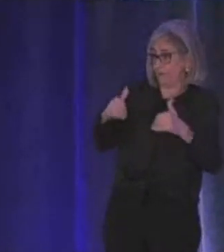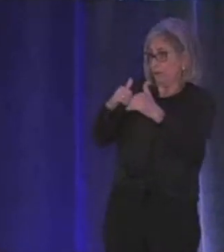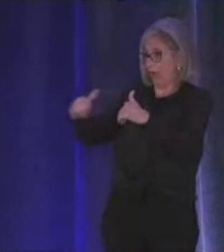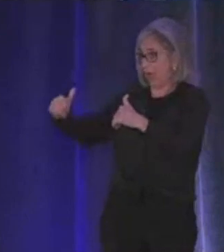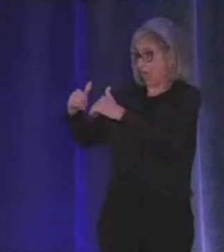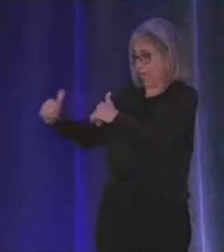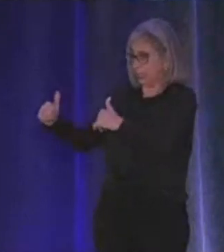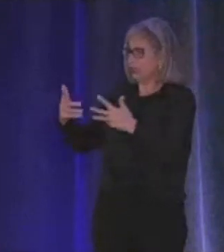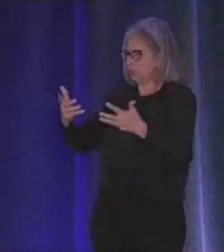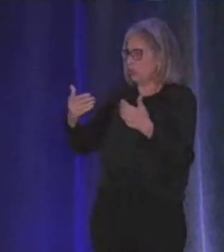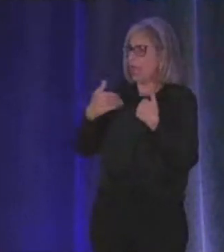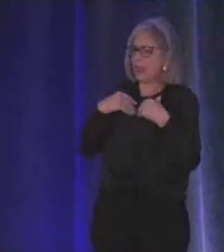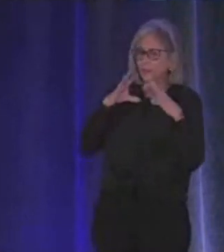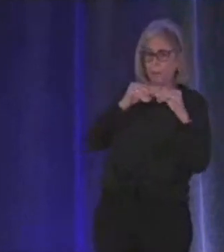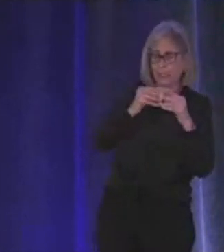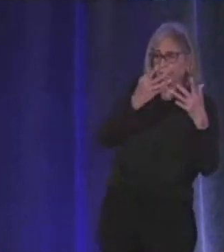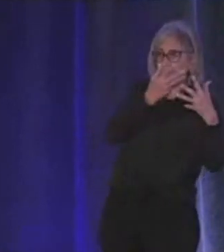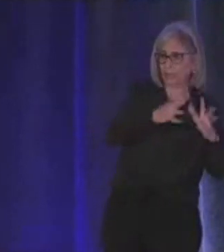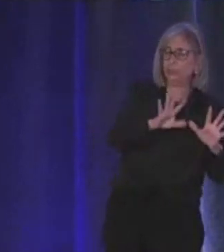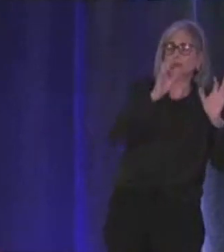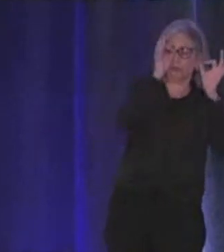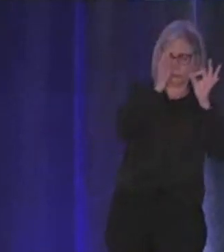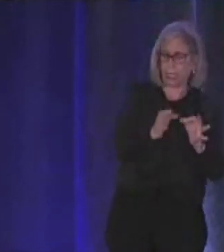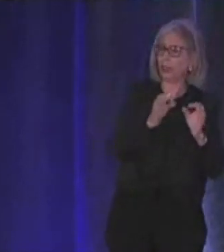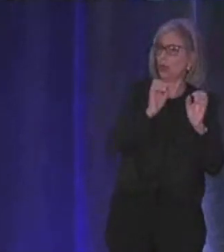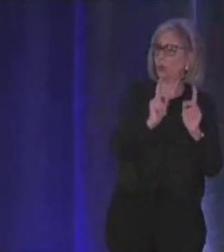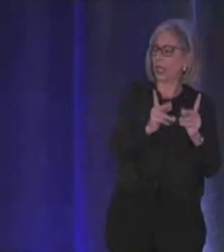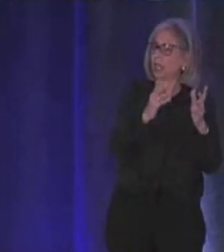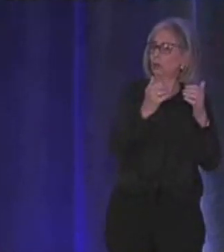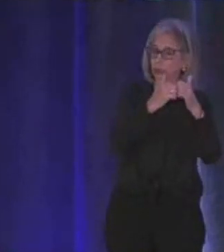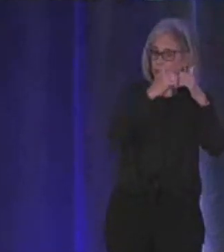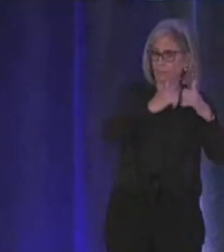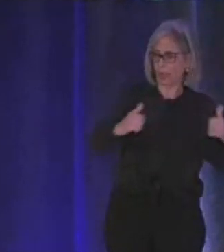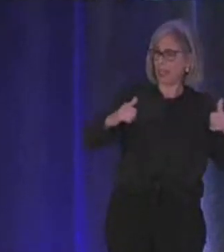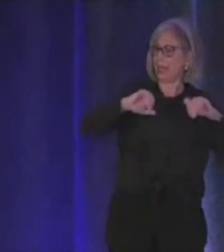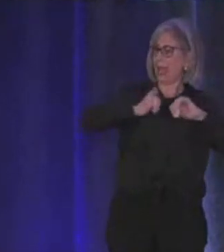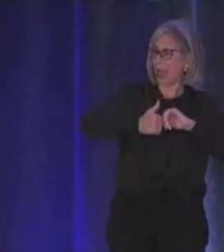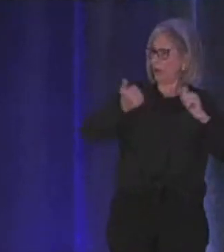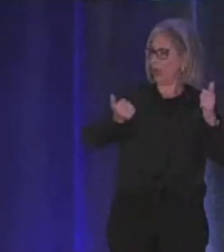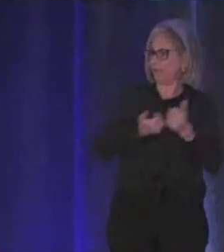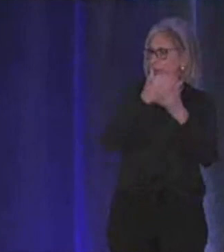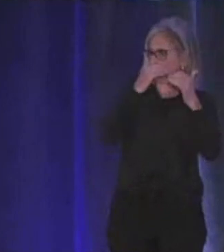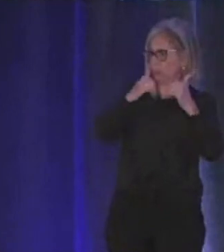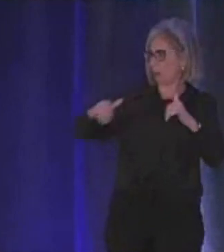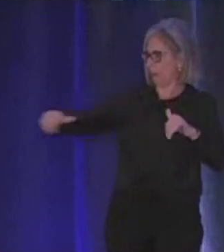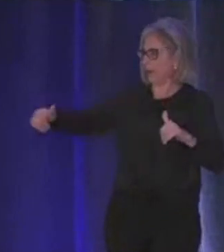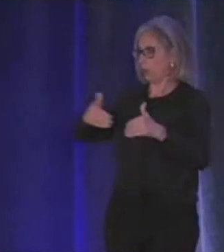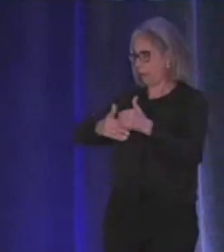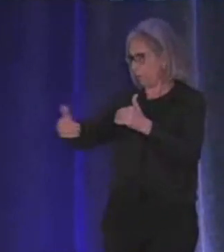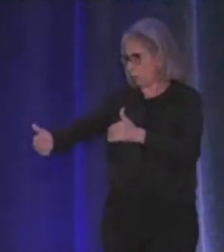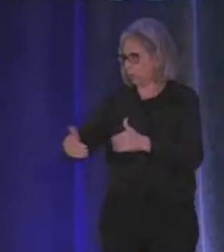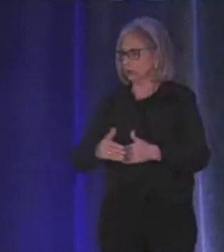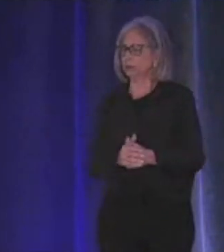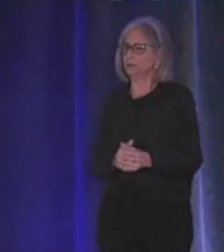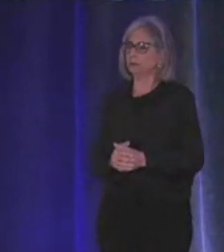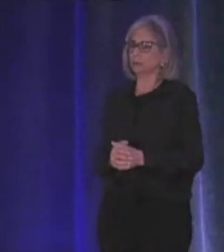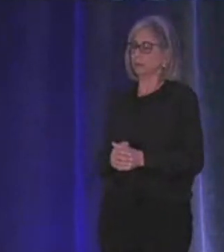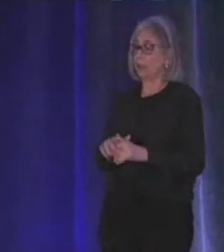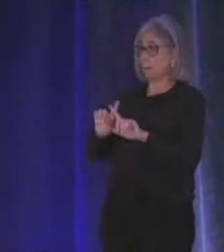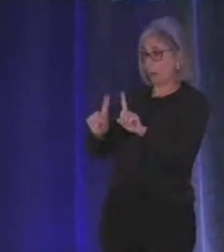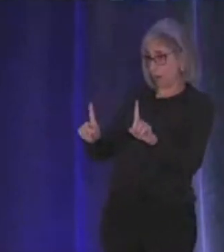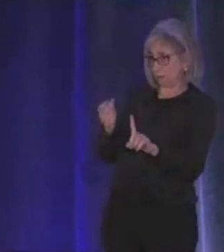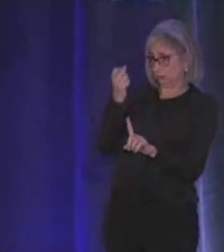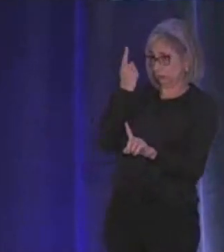So you said you had your meetings, you said, okay, this is how we're going to have everything divided up going forward. But